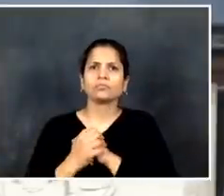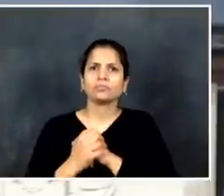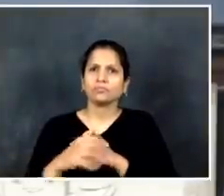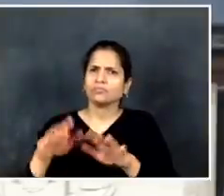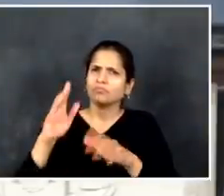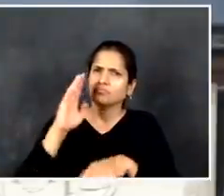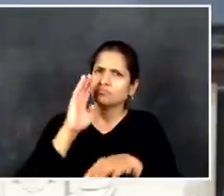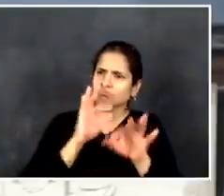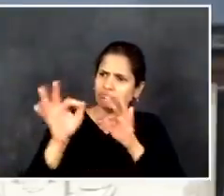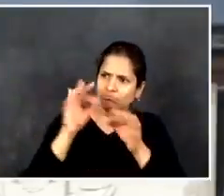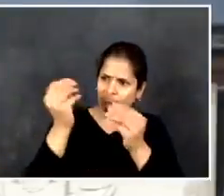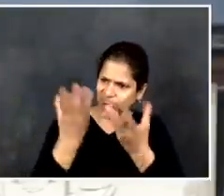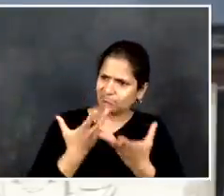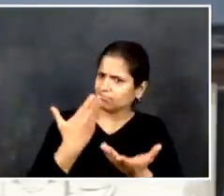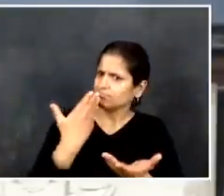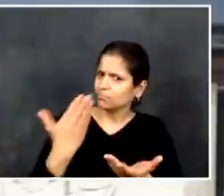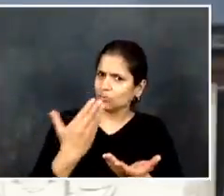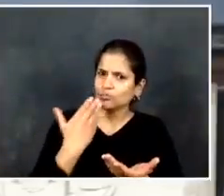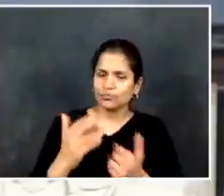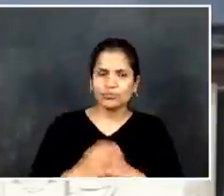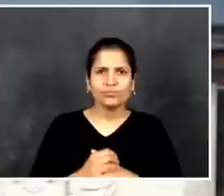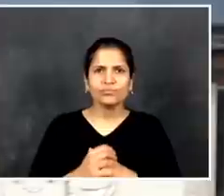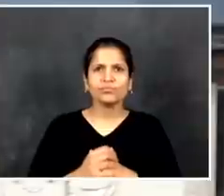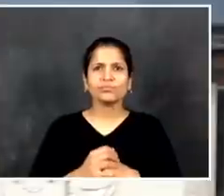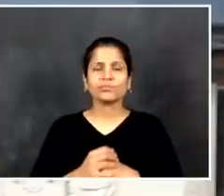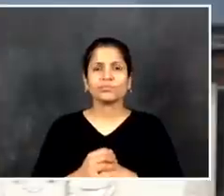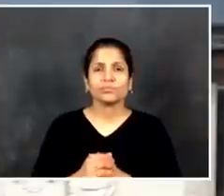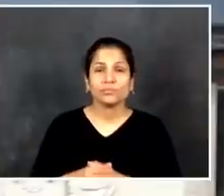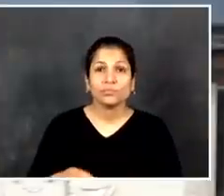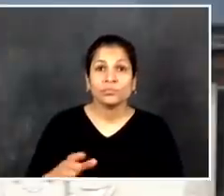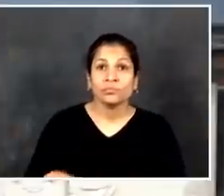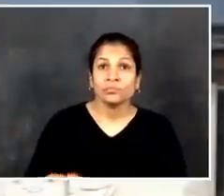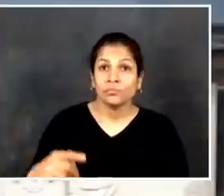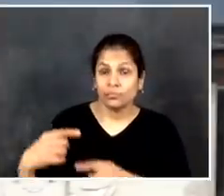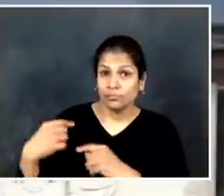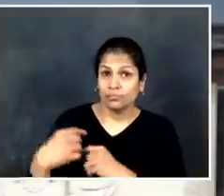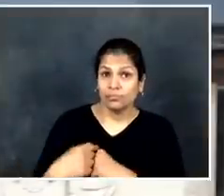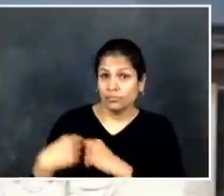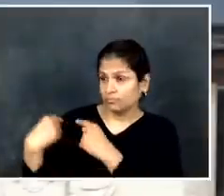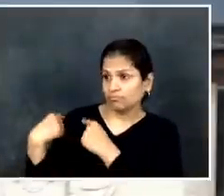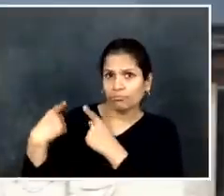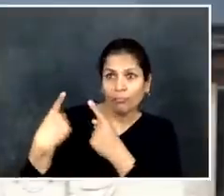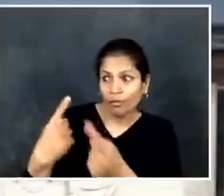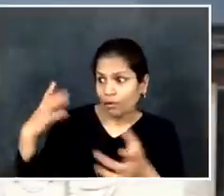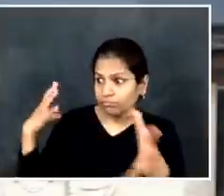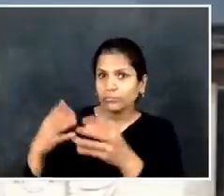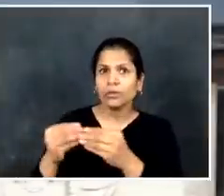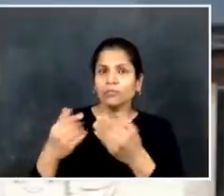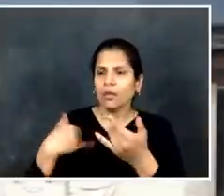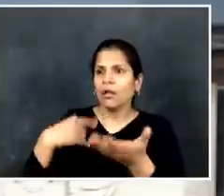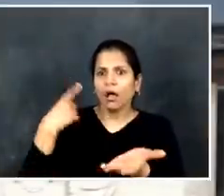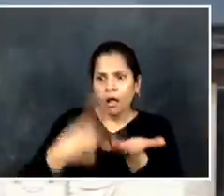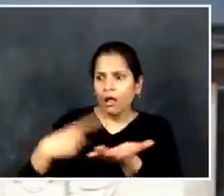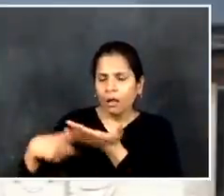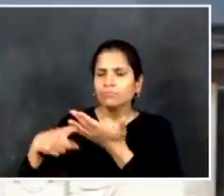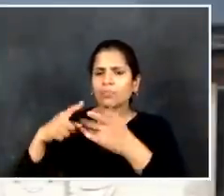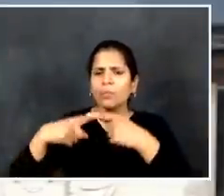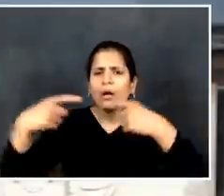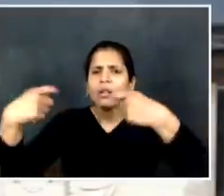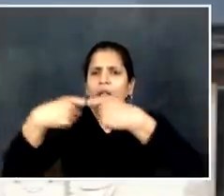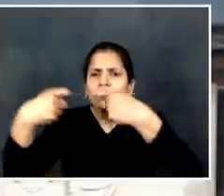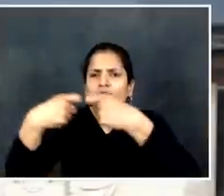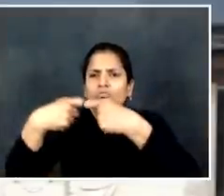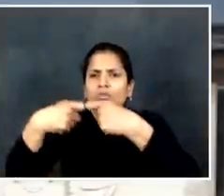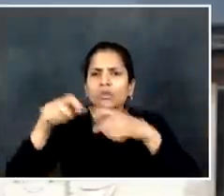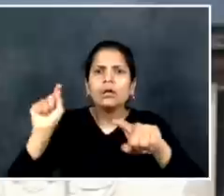devices in the hands of kids who don't have them yet in the next few days, and getting more of a rhythm going with the online learning. And then we'll